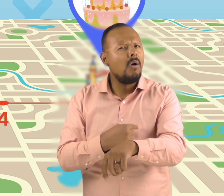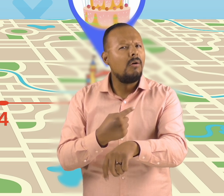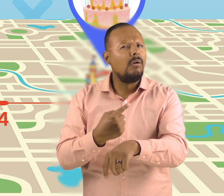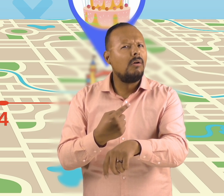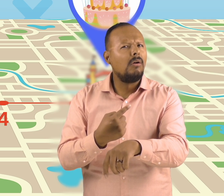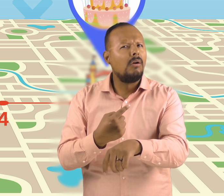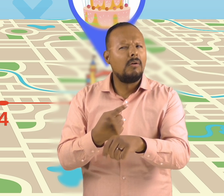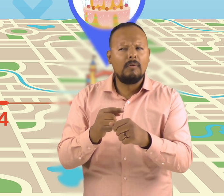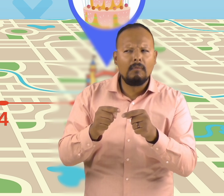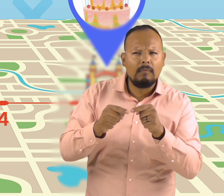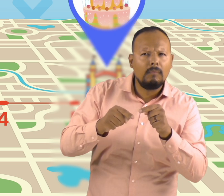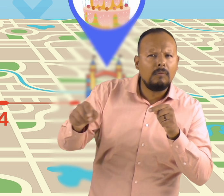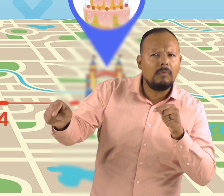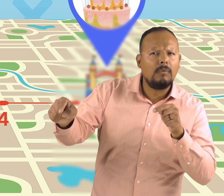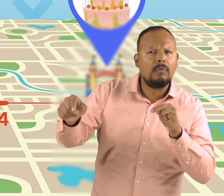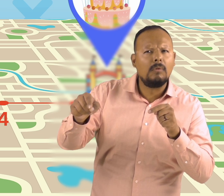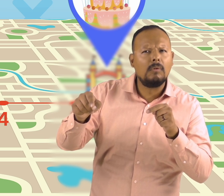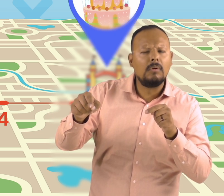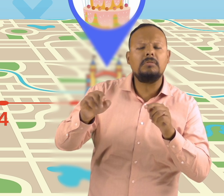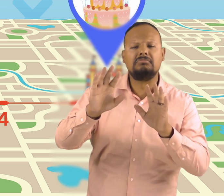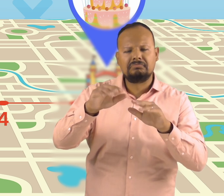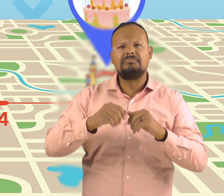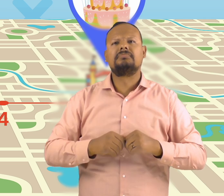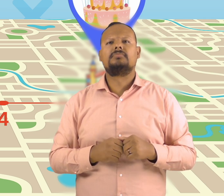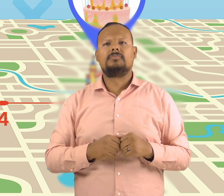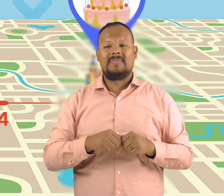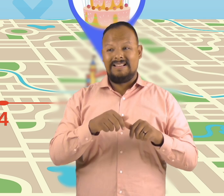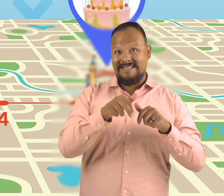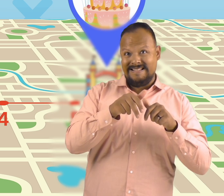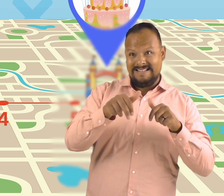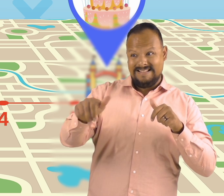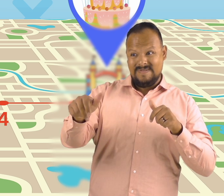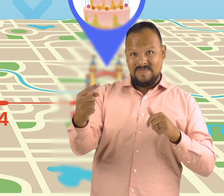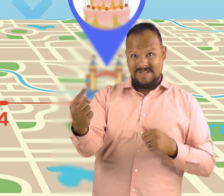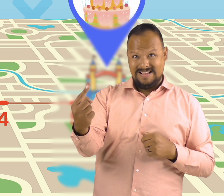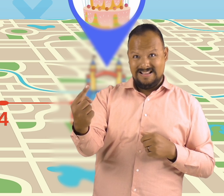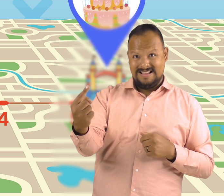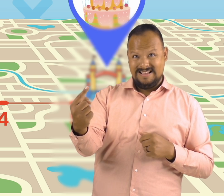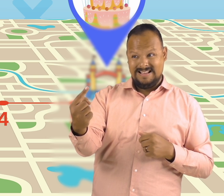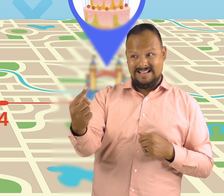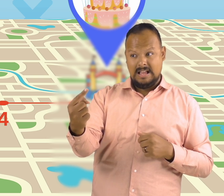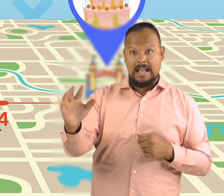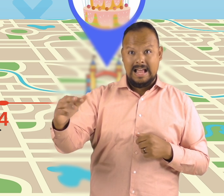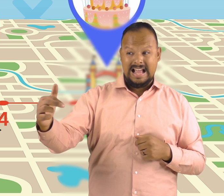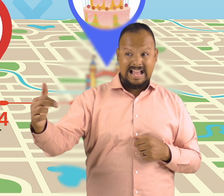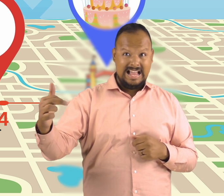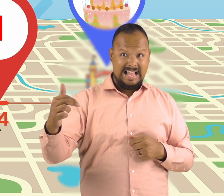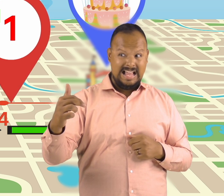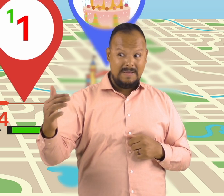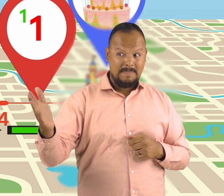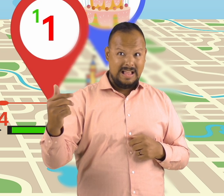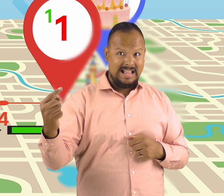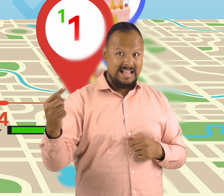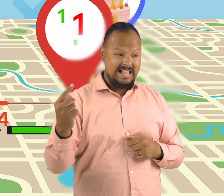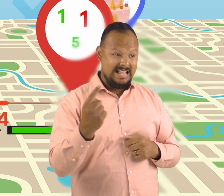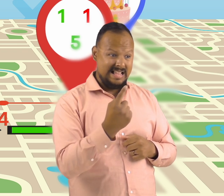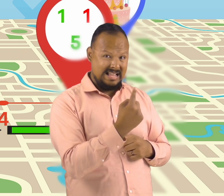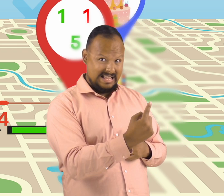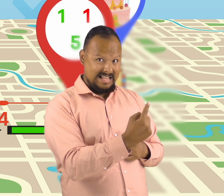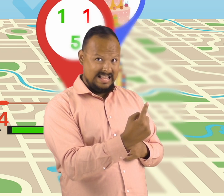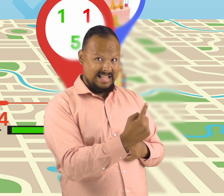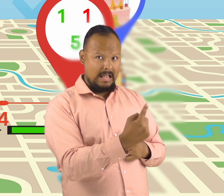and then you walked back 1 block, and then you walked the 5 blocks to your friend's house.